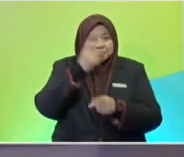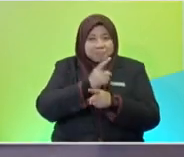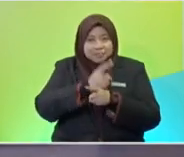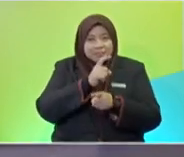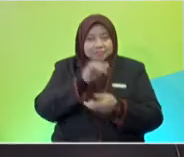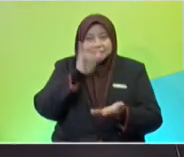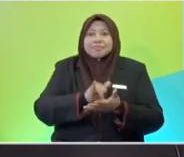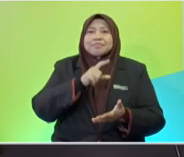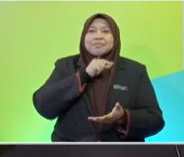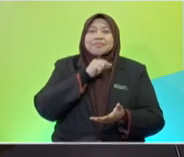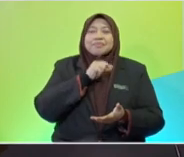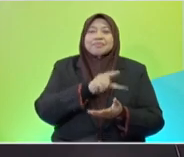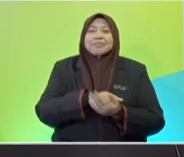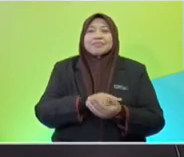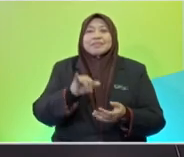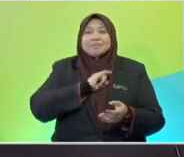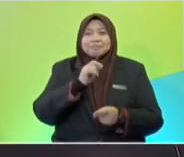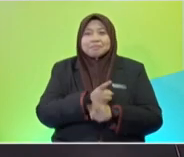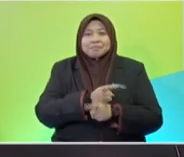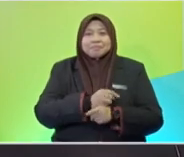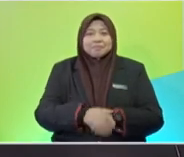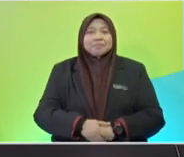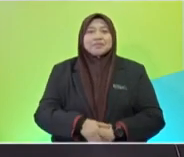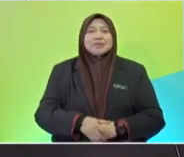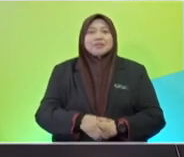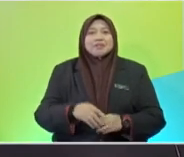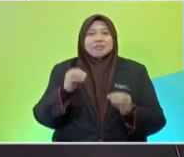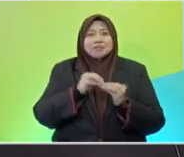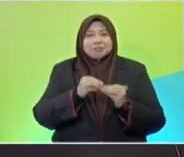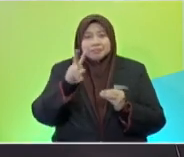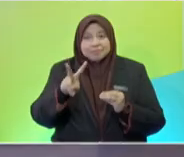yeah, a bird. Correct. Okay, okay, second one for you,